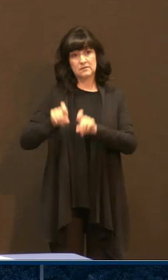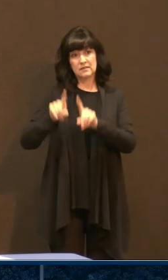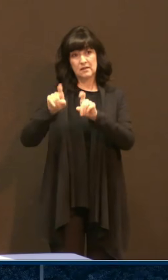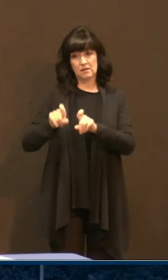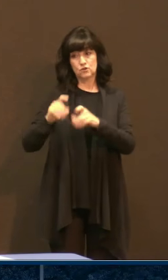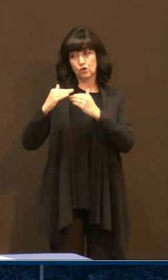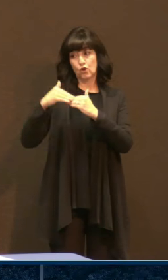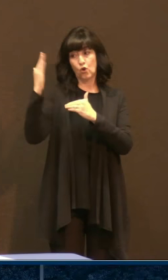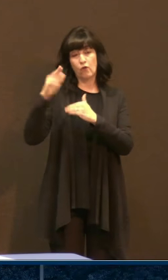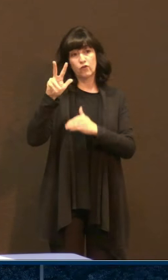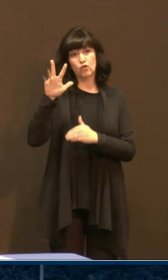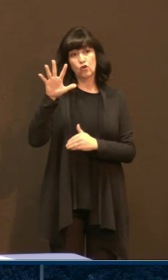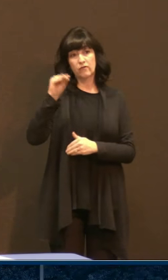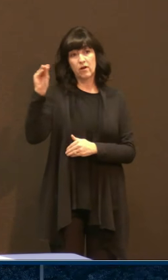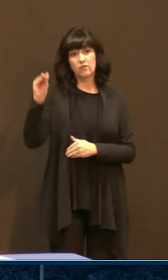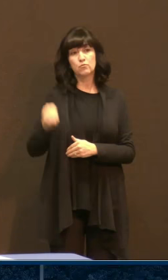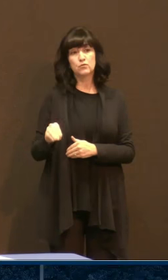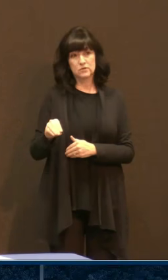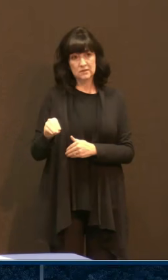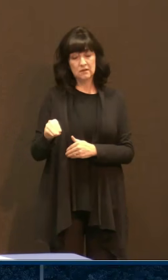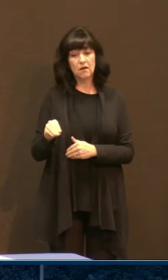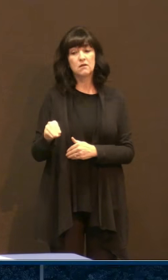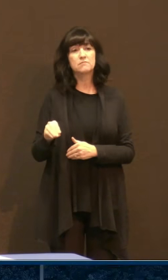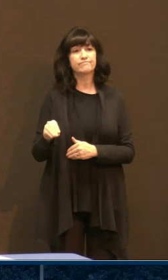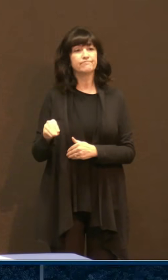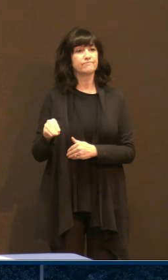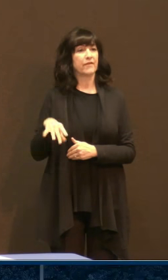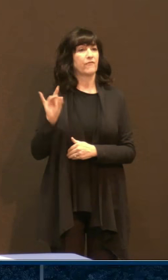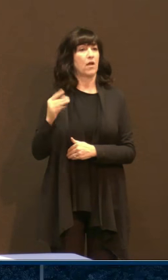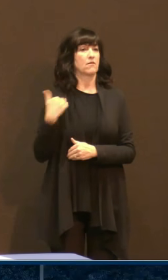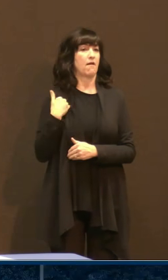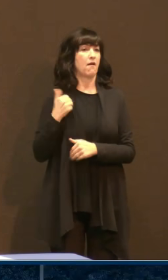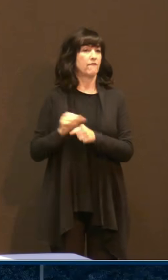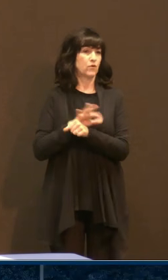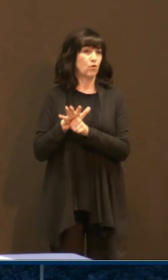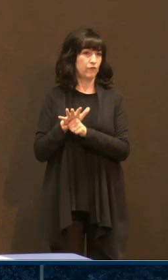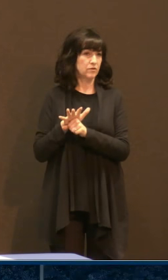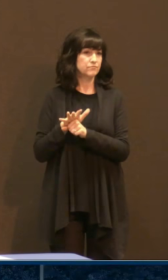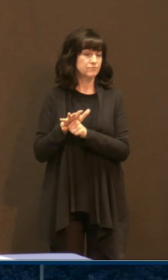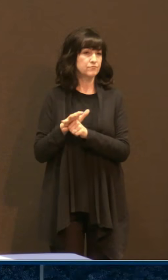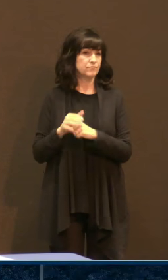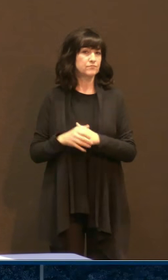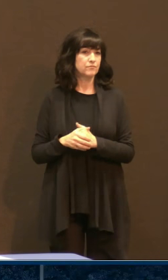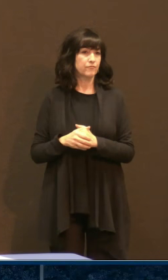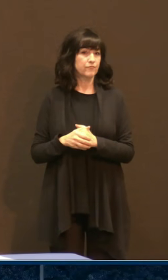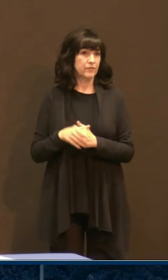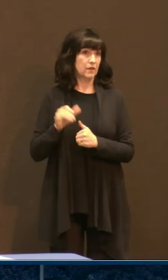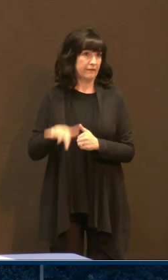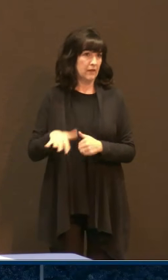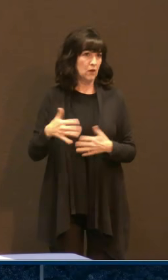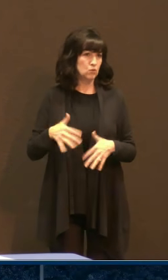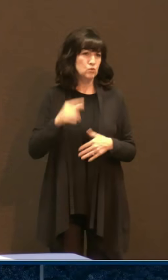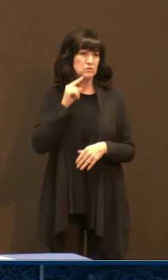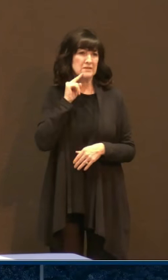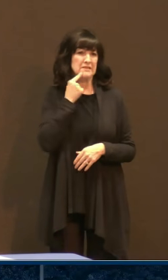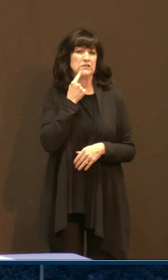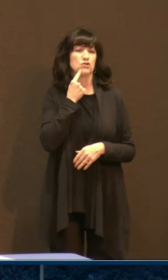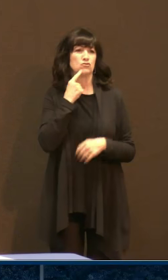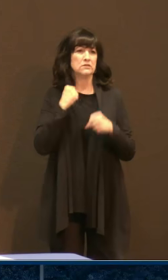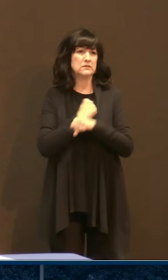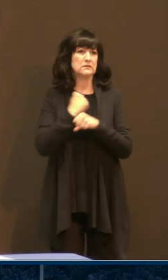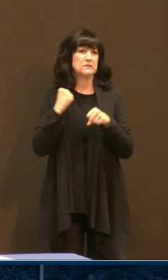were COVID-19 positive, which obviously was a very serious data point for